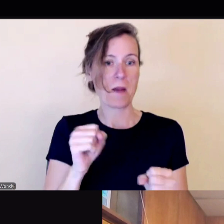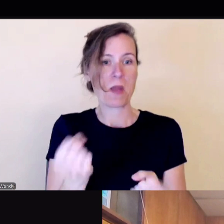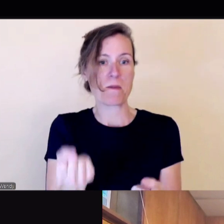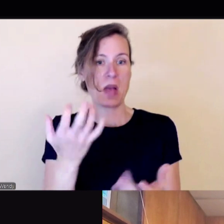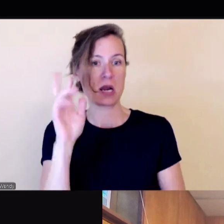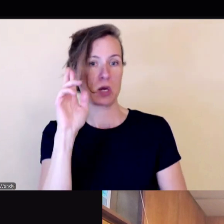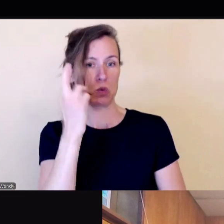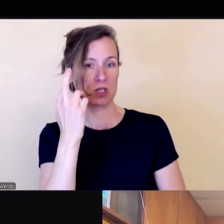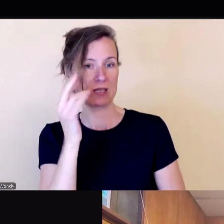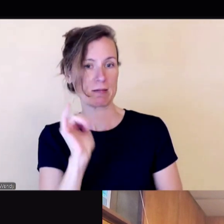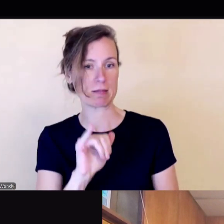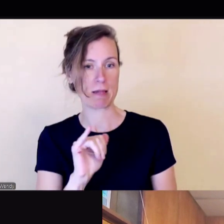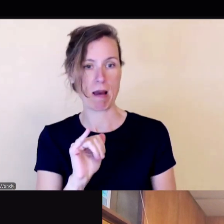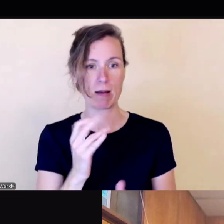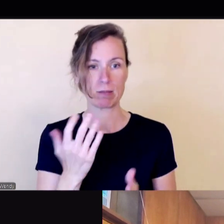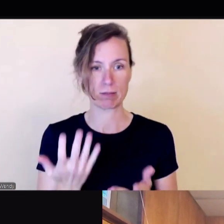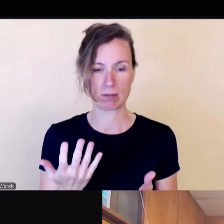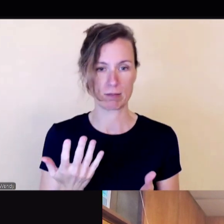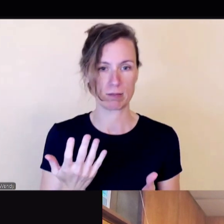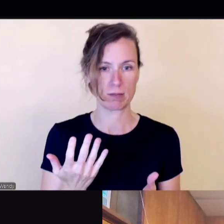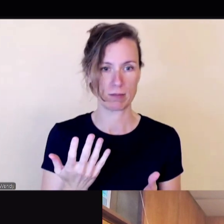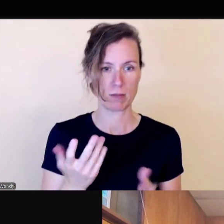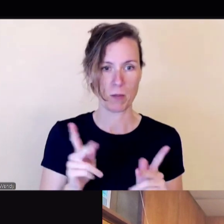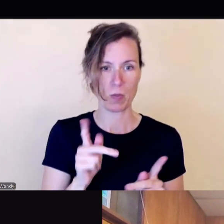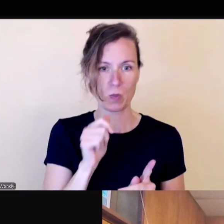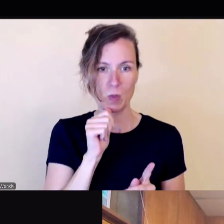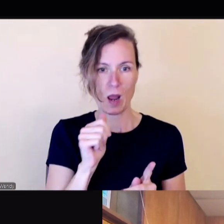investigation outside of those parameters.